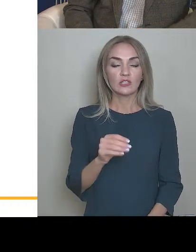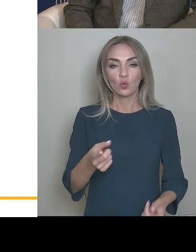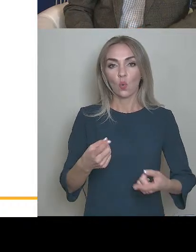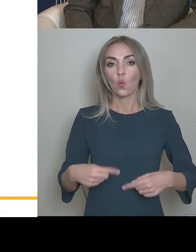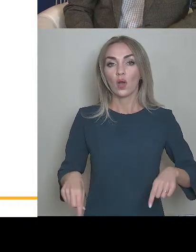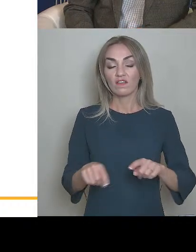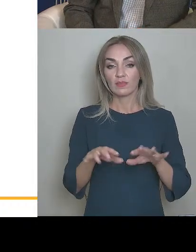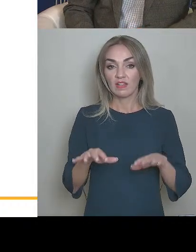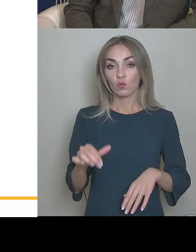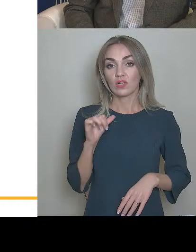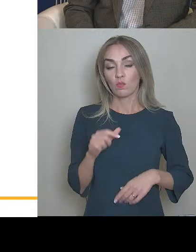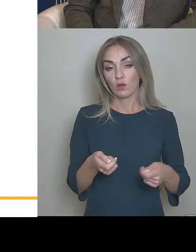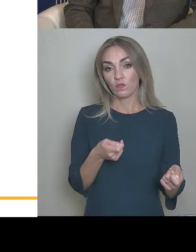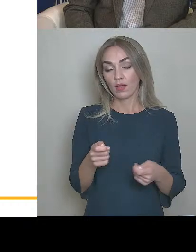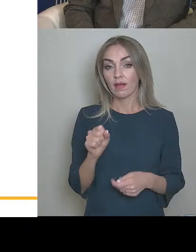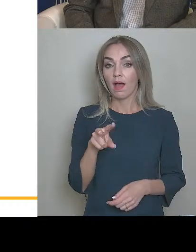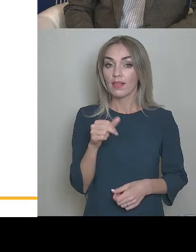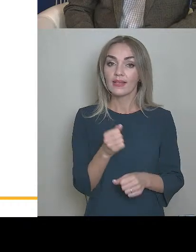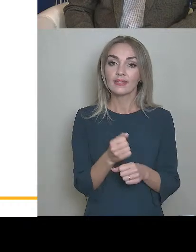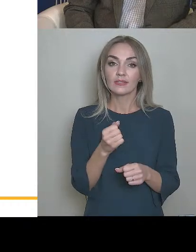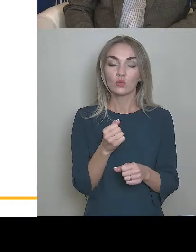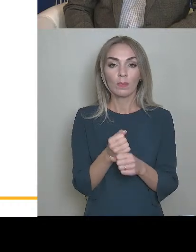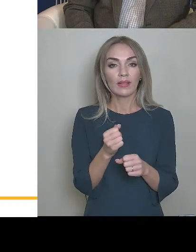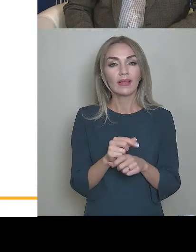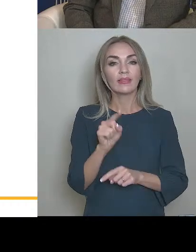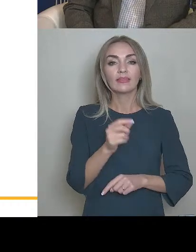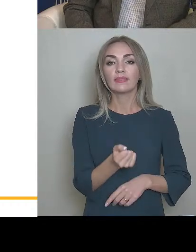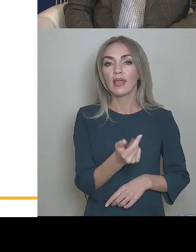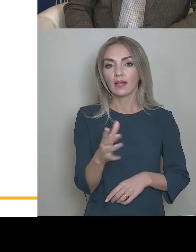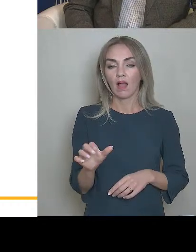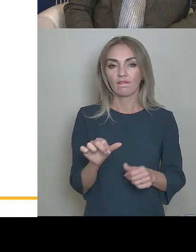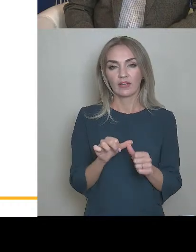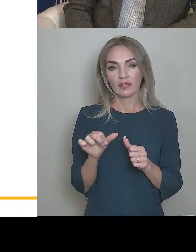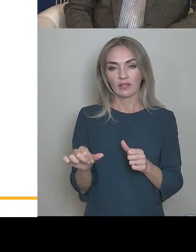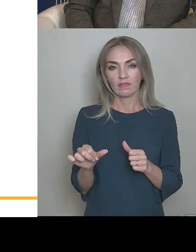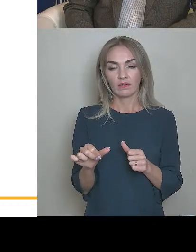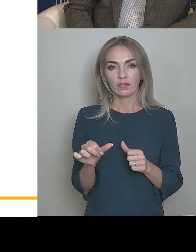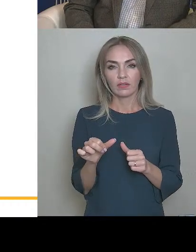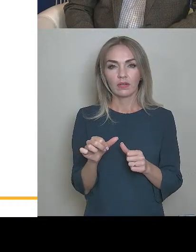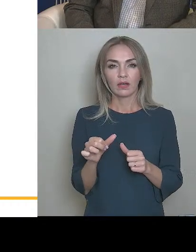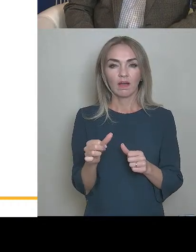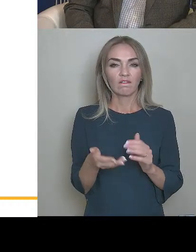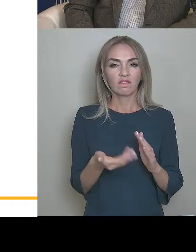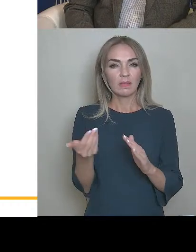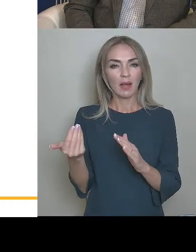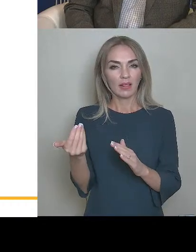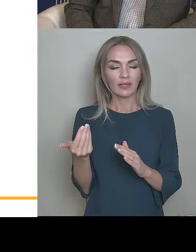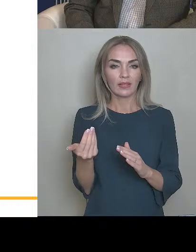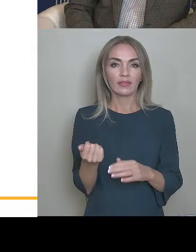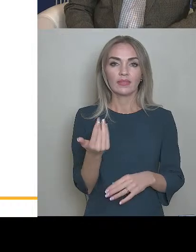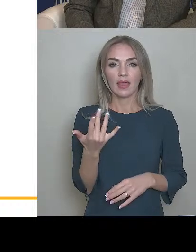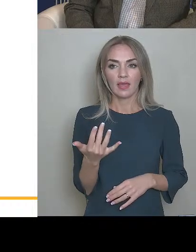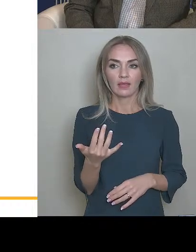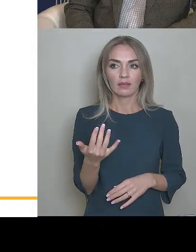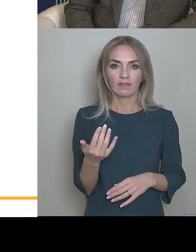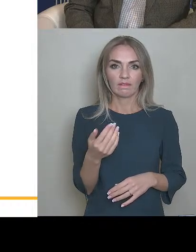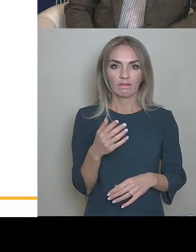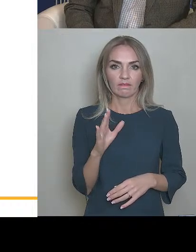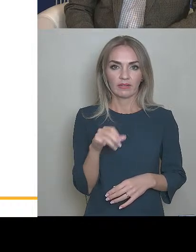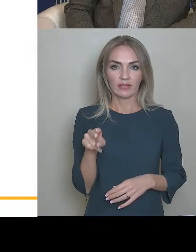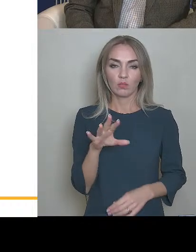the regular elections were appointed to all the self-government bodies, but they made a couple